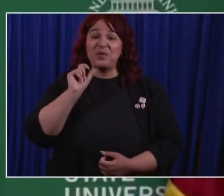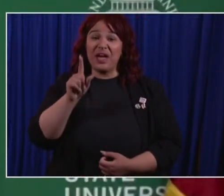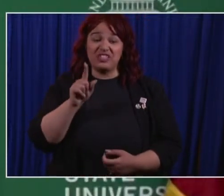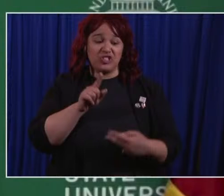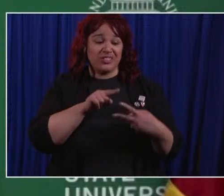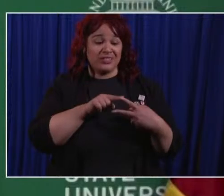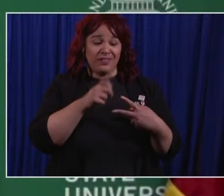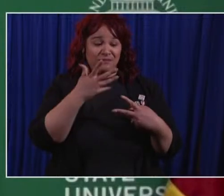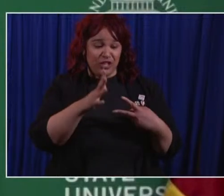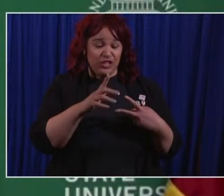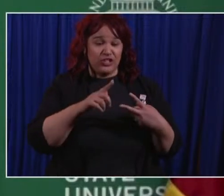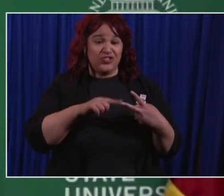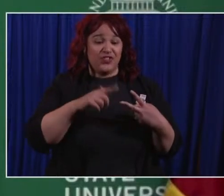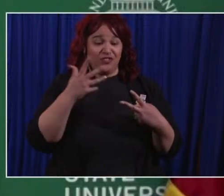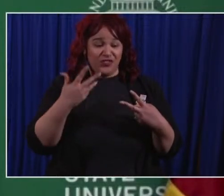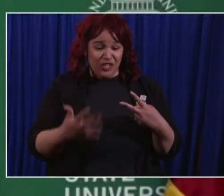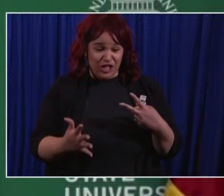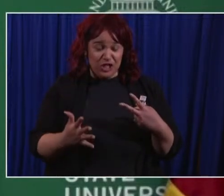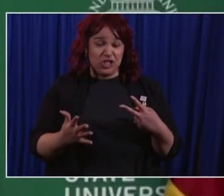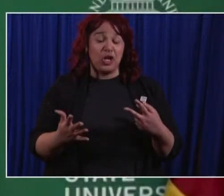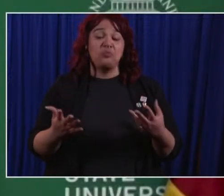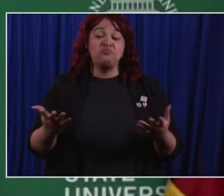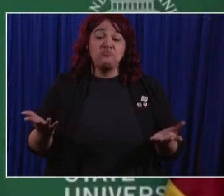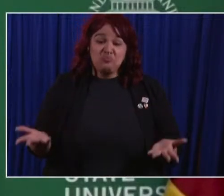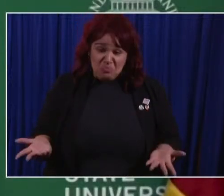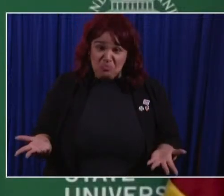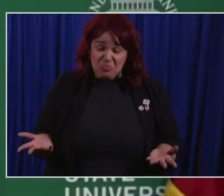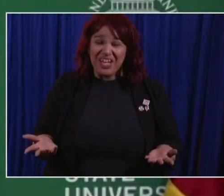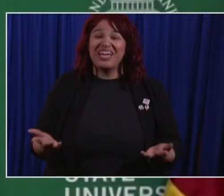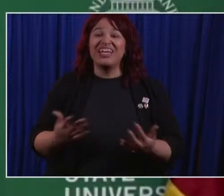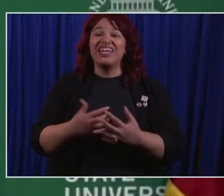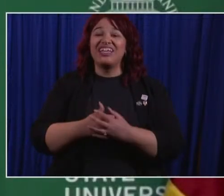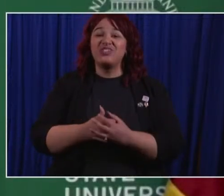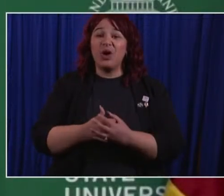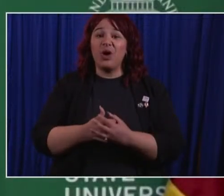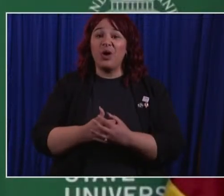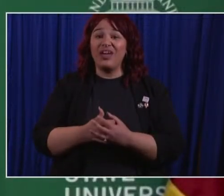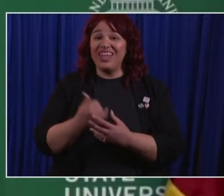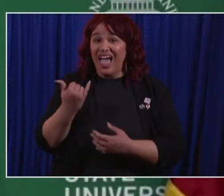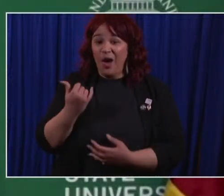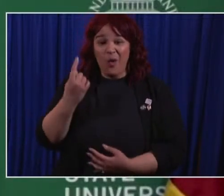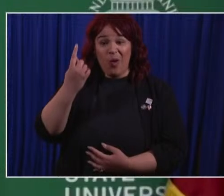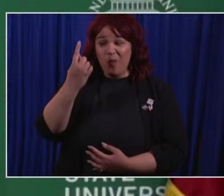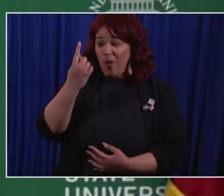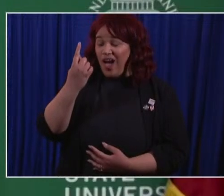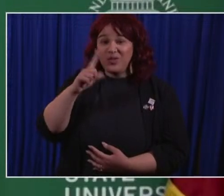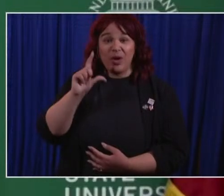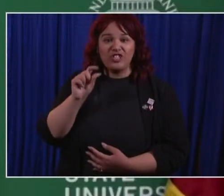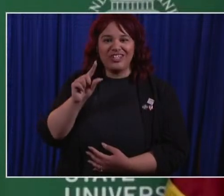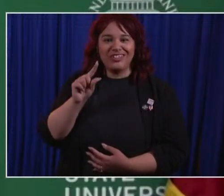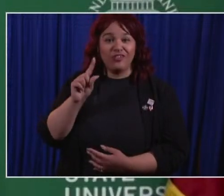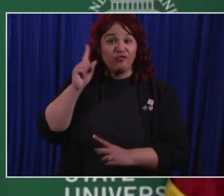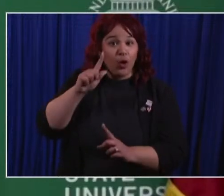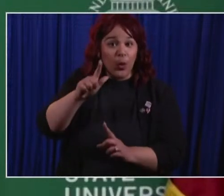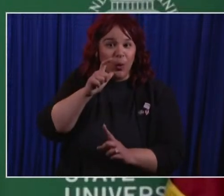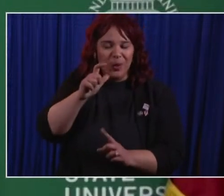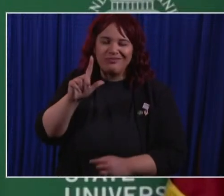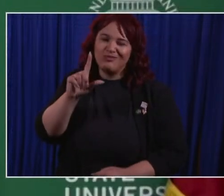and Adrian Robbins, which is great questions. So I have one question left for Lieutenant Governor.